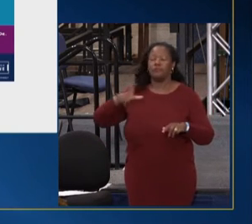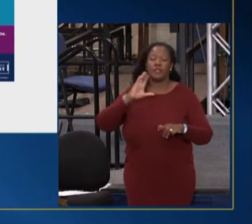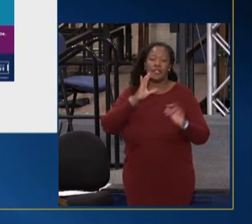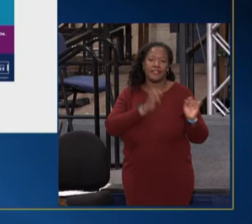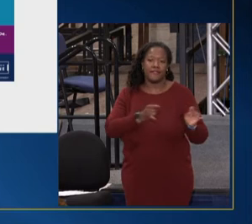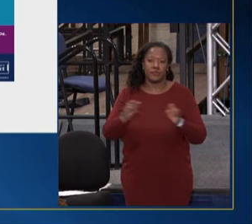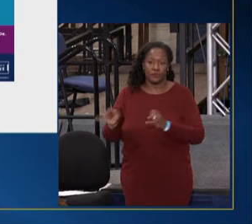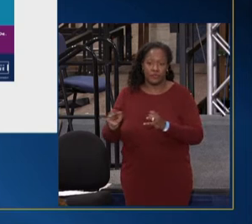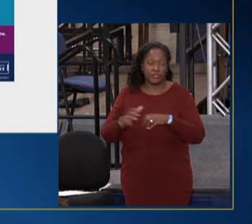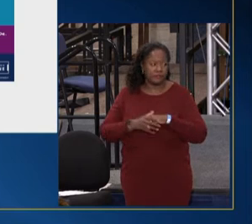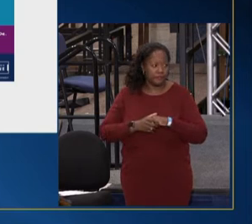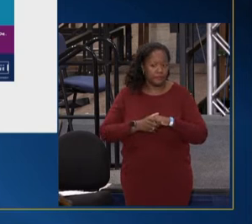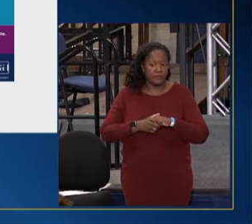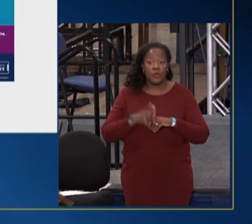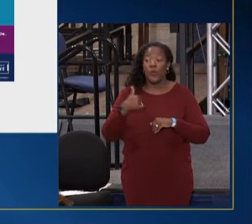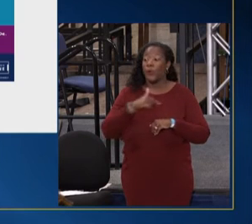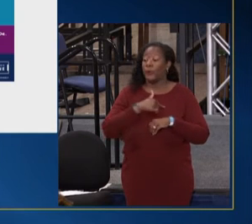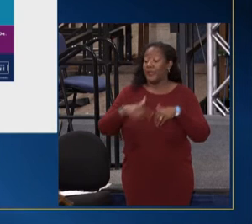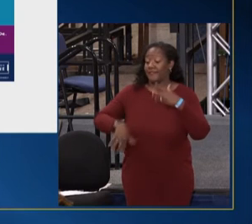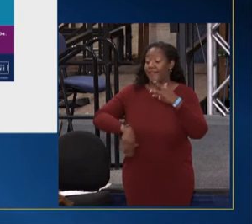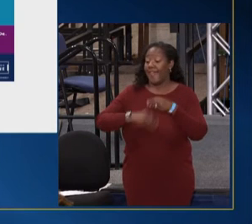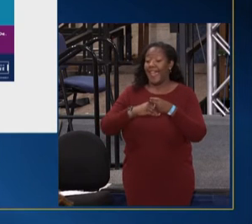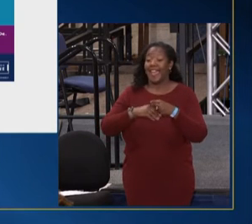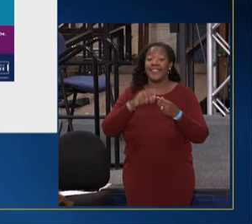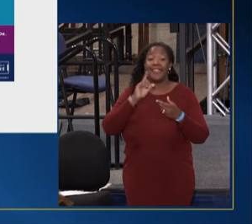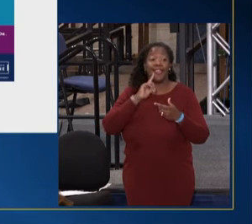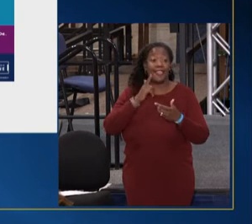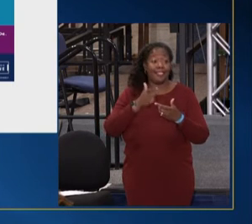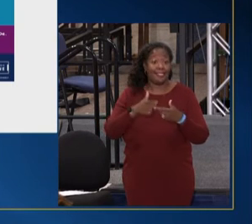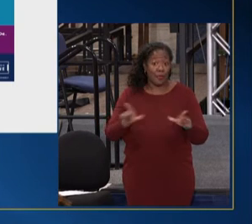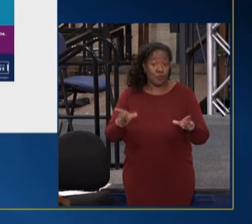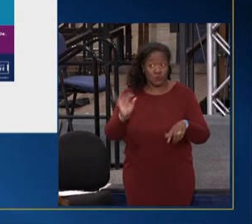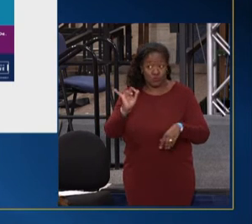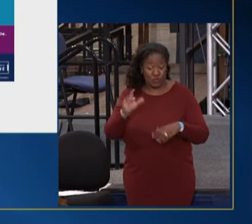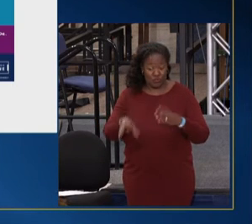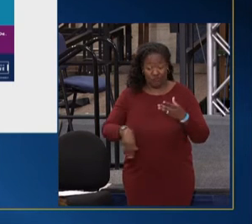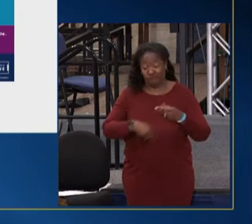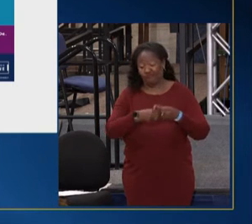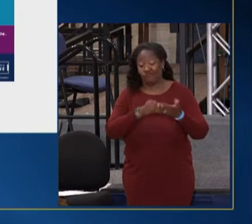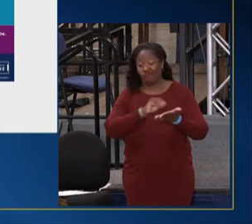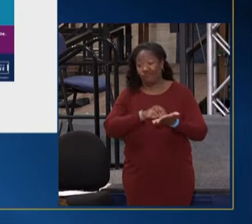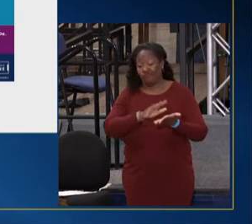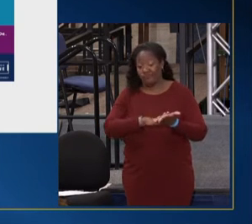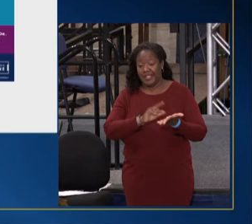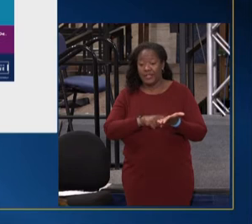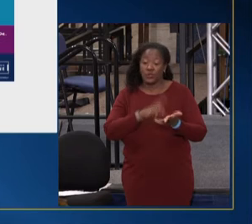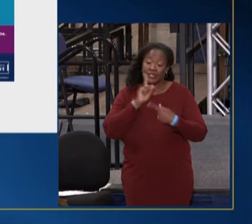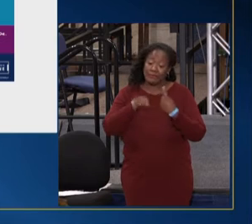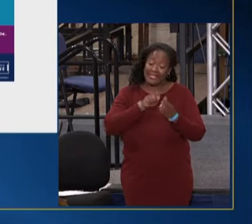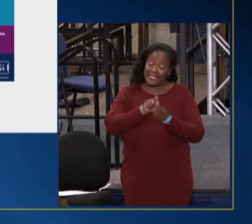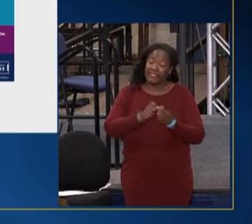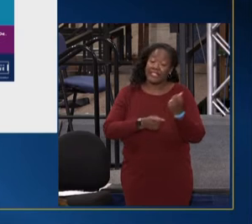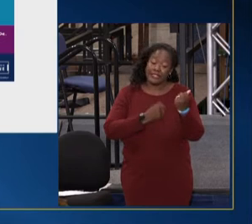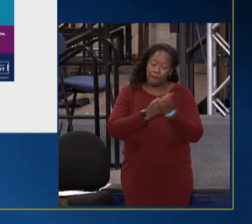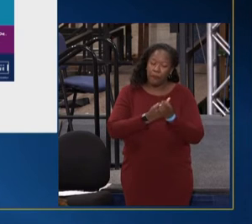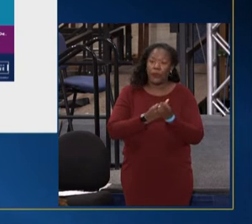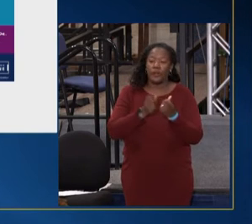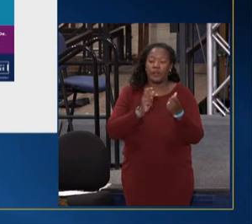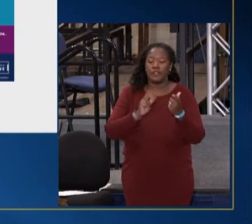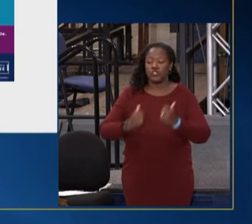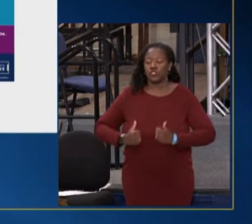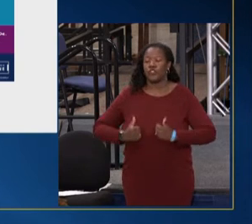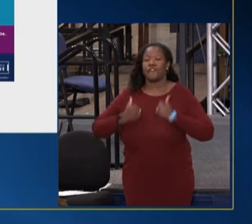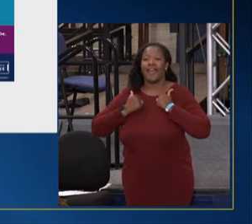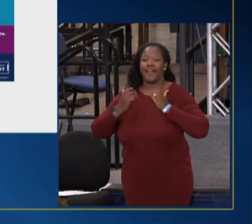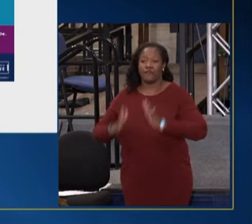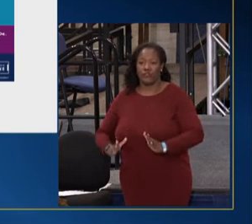added language in certain notices of funding opportunity where appropriate, language about specifically supporting survivors of SOGI or